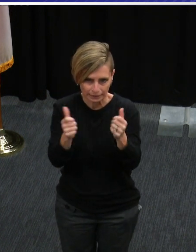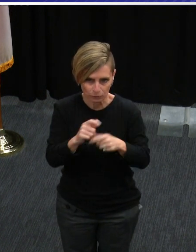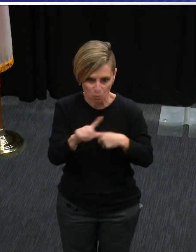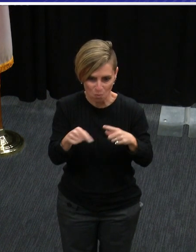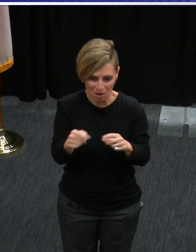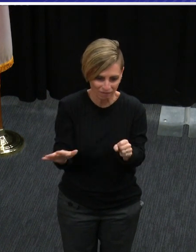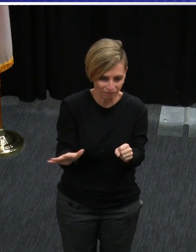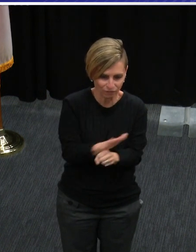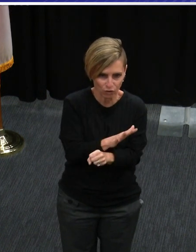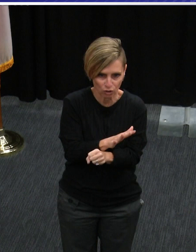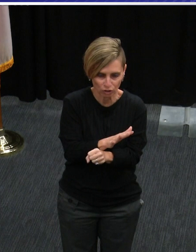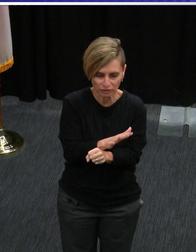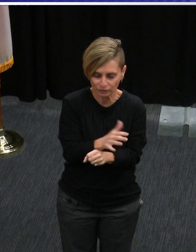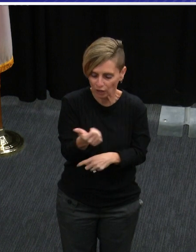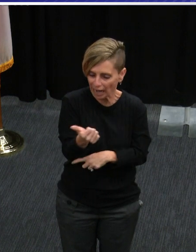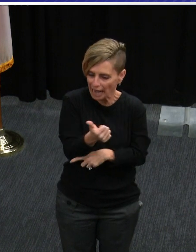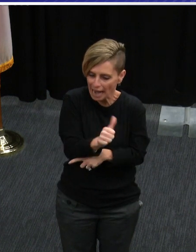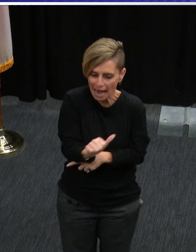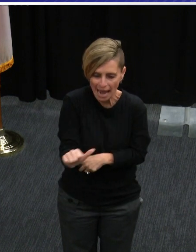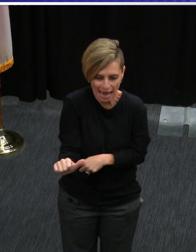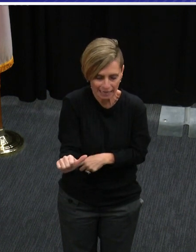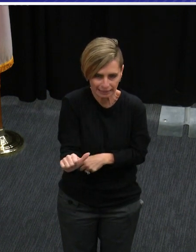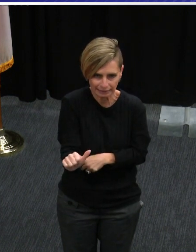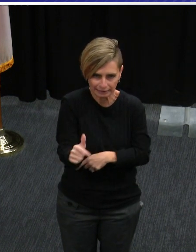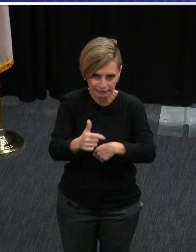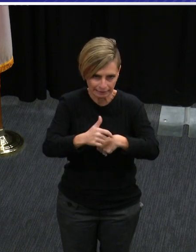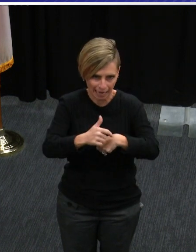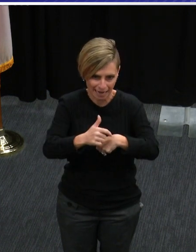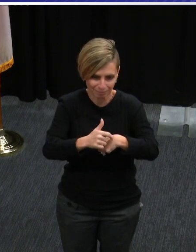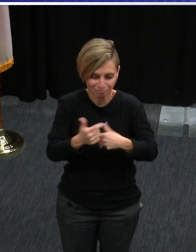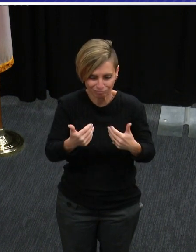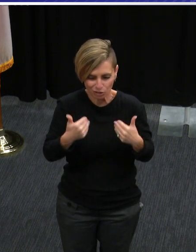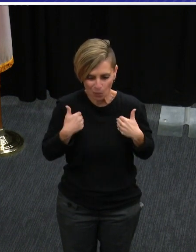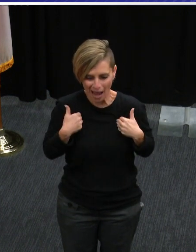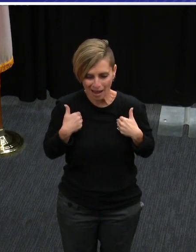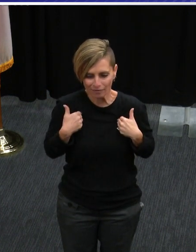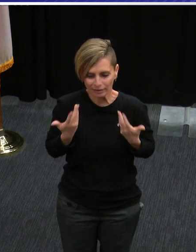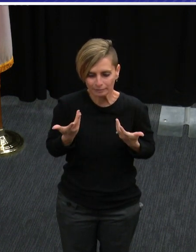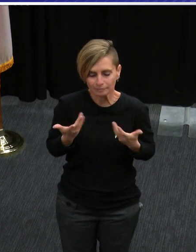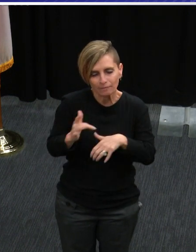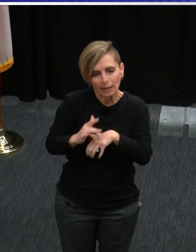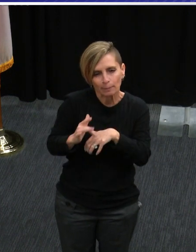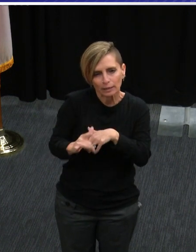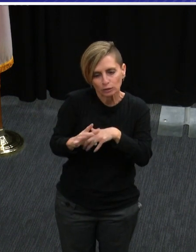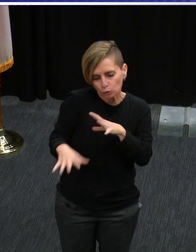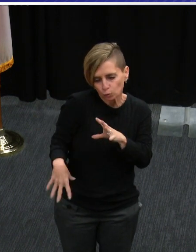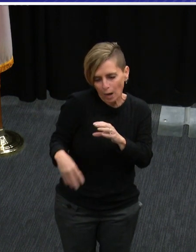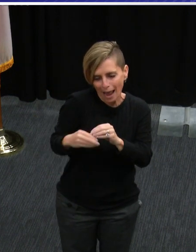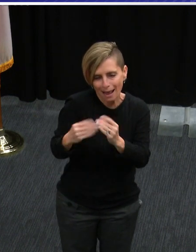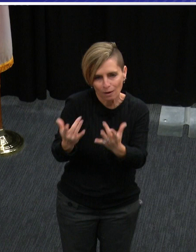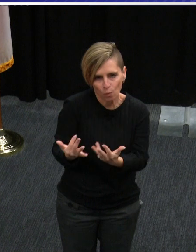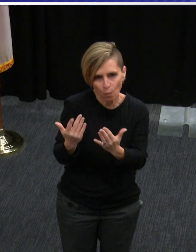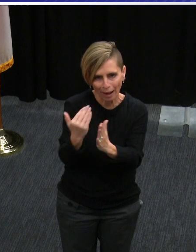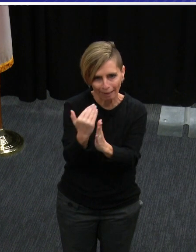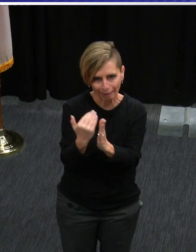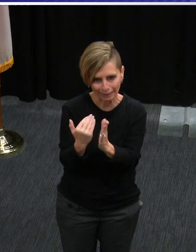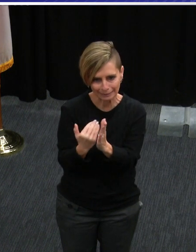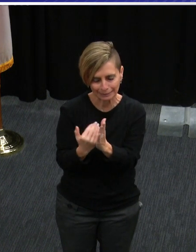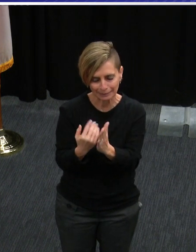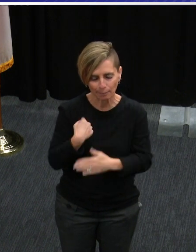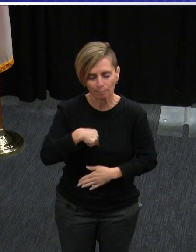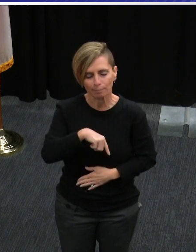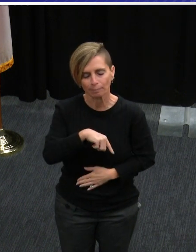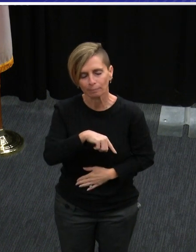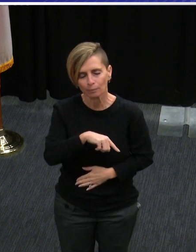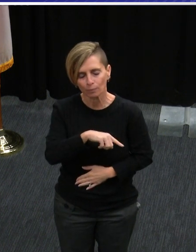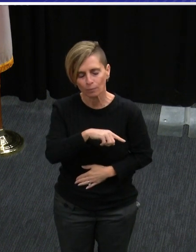up for any particular event, you will have an ability to add yourself to a wait list. Please only use the link on our